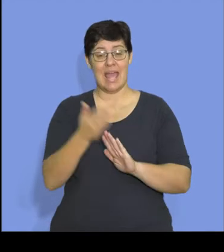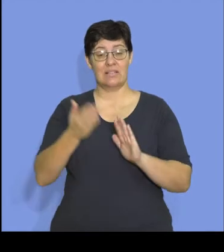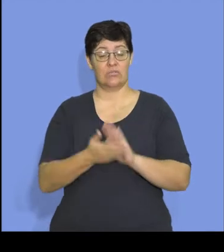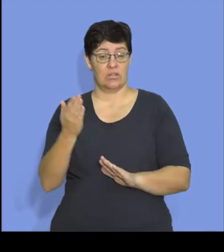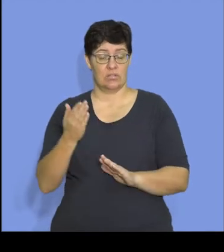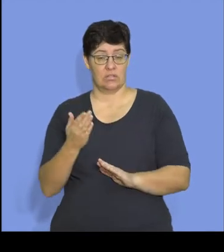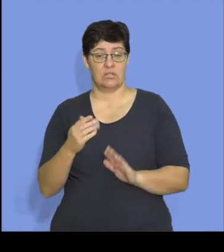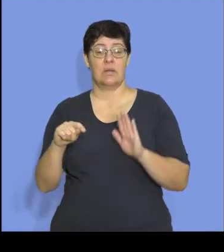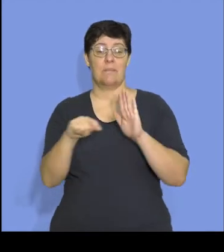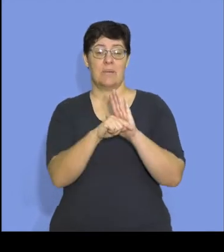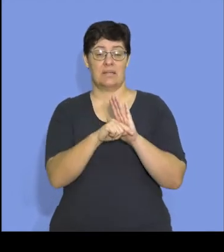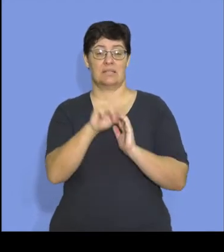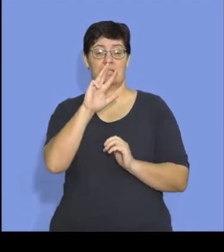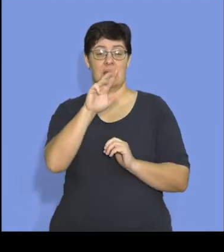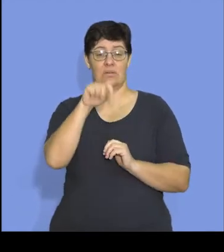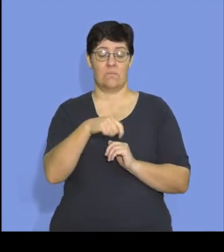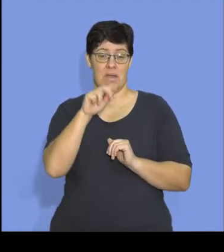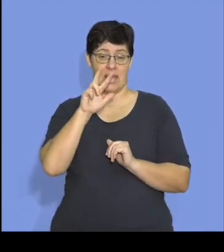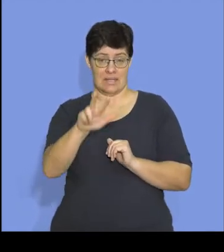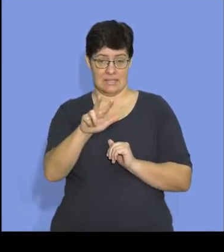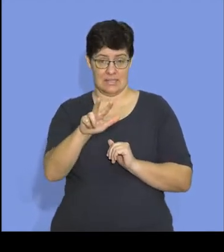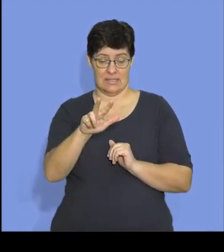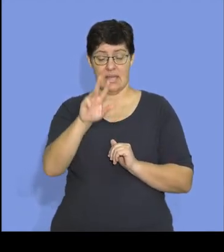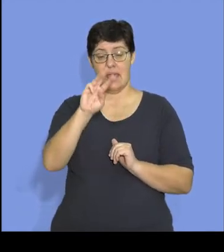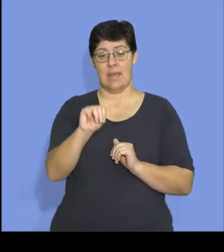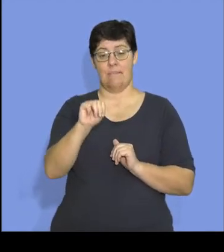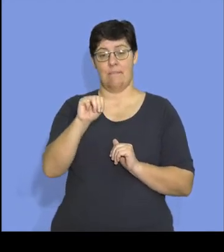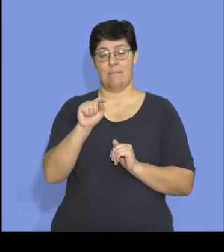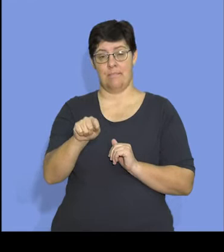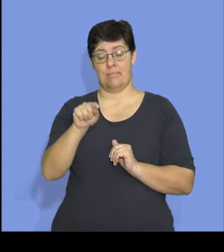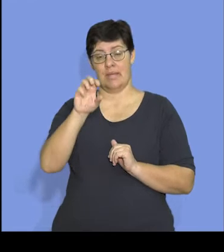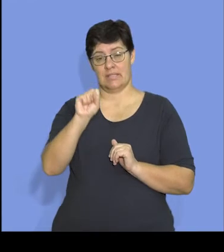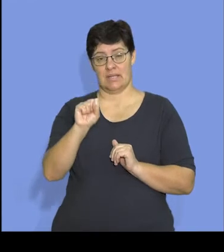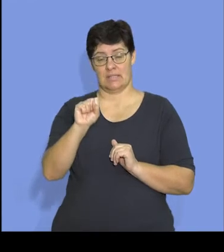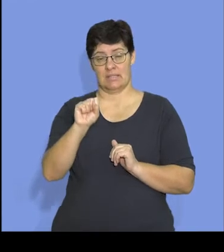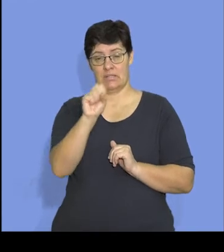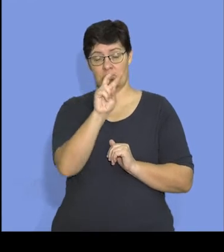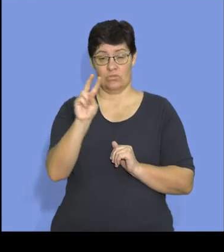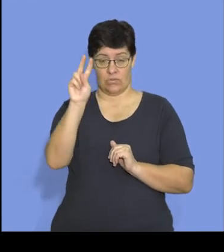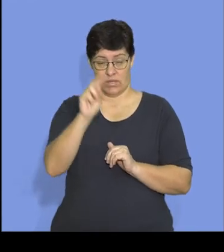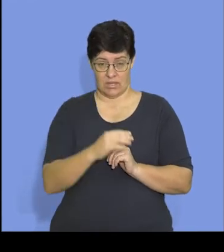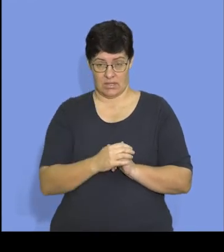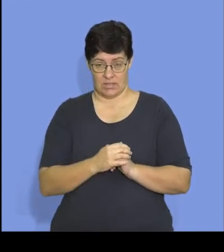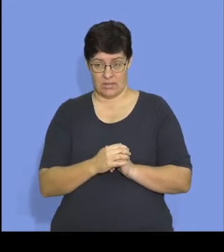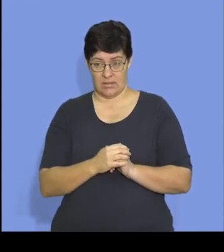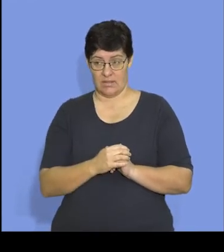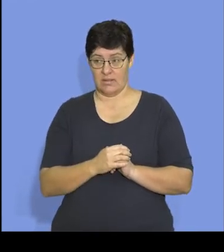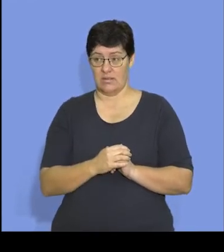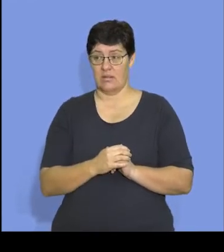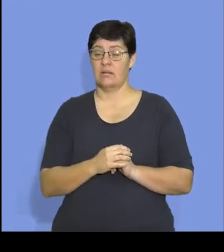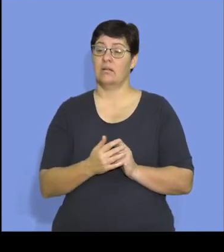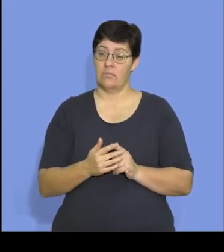acceleration is minus 9,8 meters per second squared, and it's minus because it's